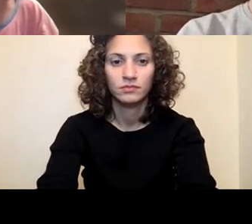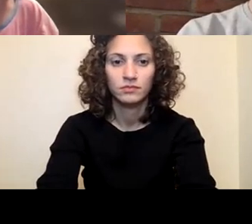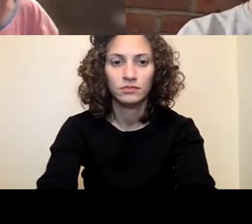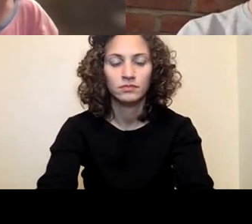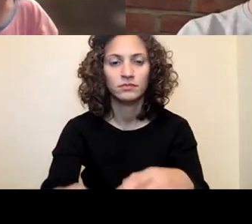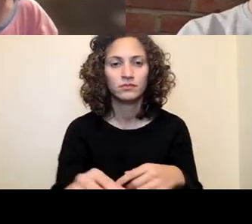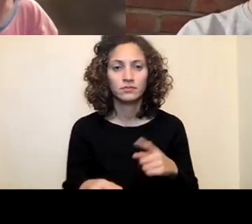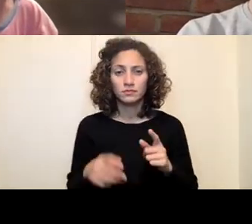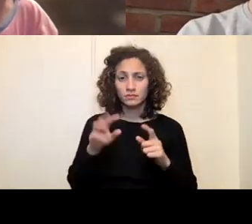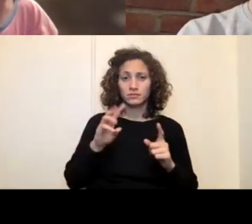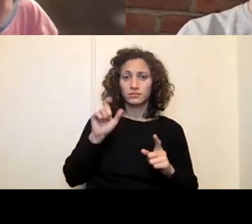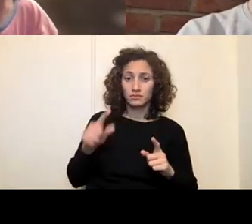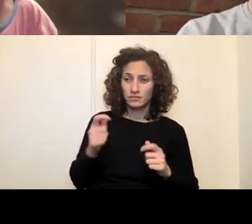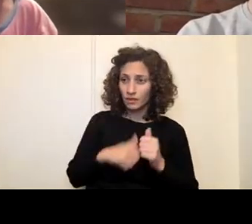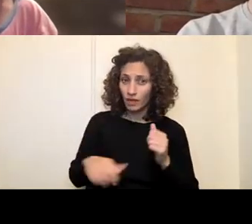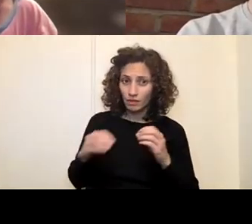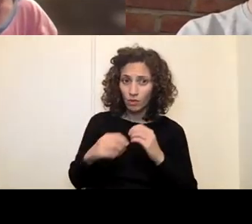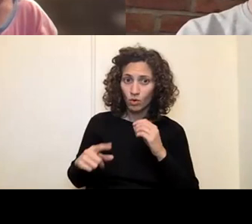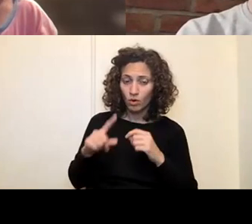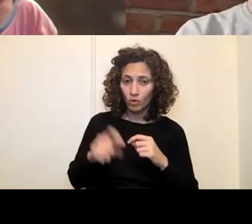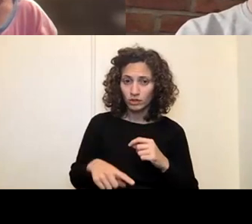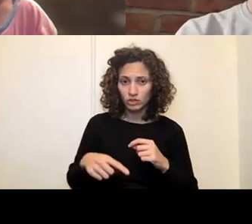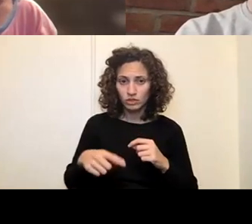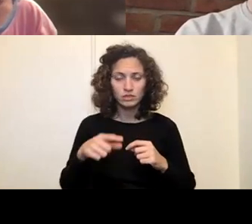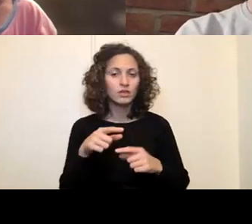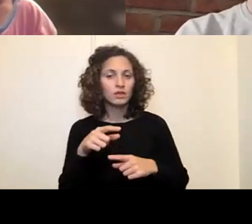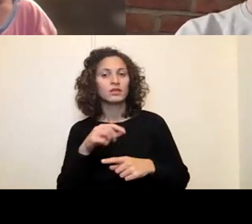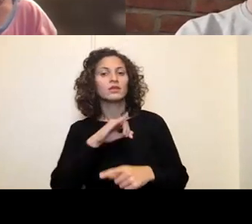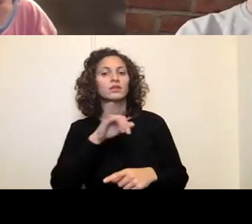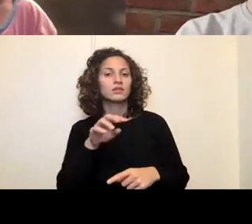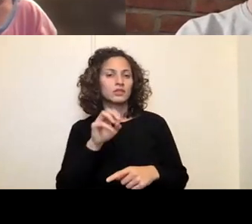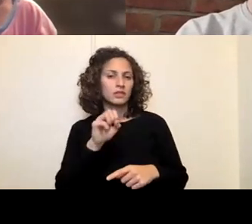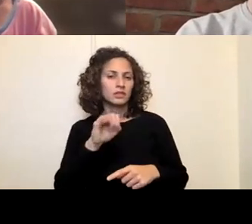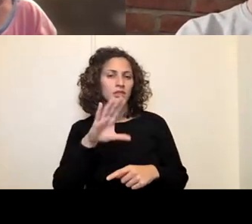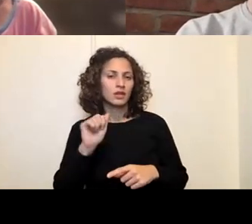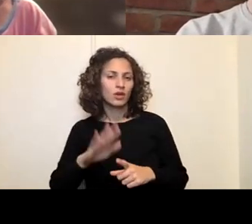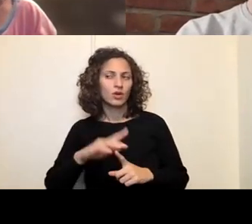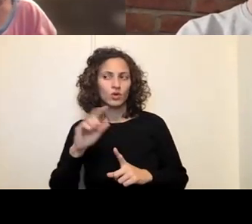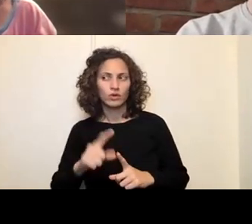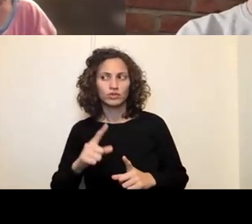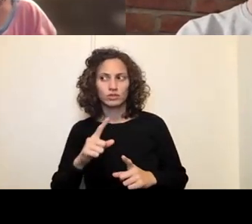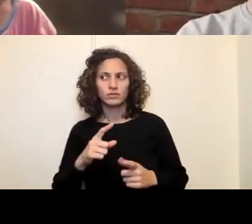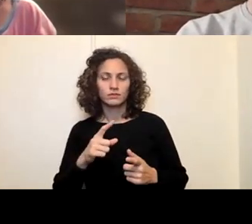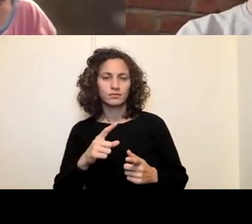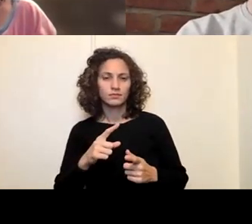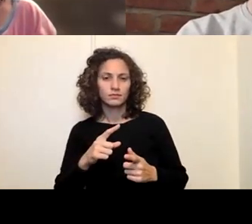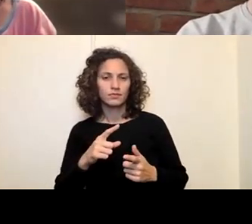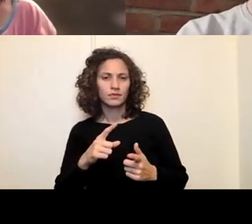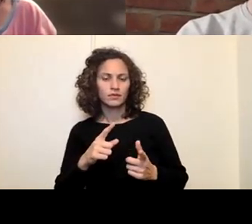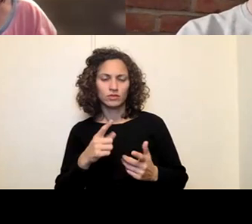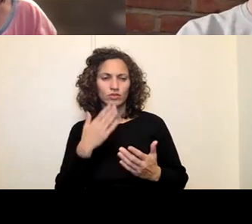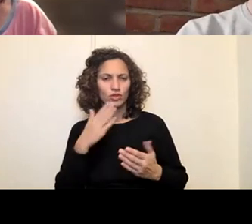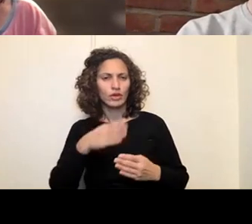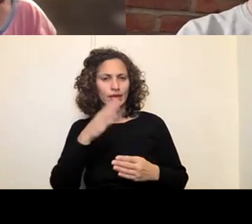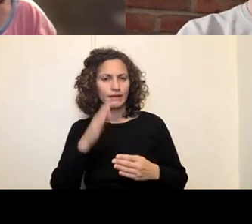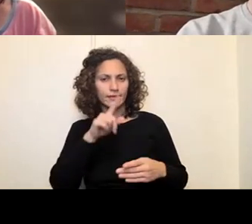on? Yeah, I thought Jessica's question is a really good one to end on. Real quick, how do you guys